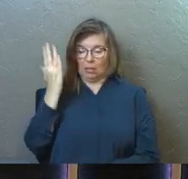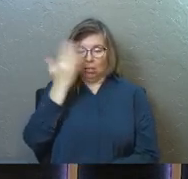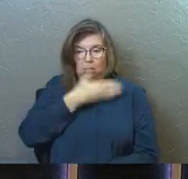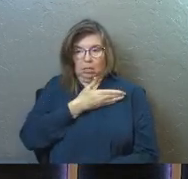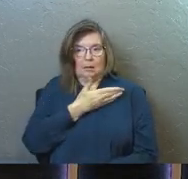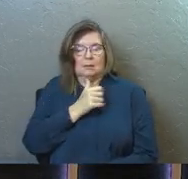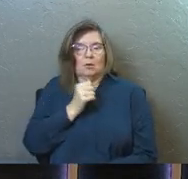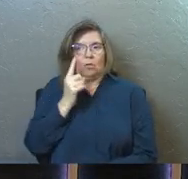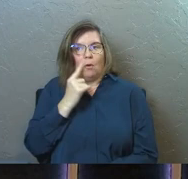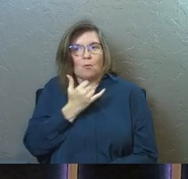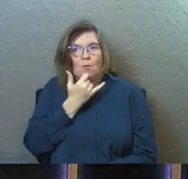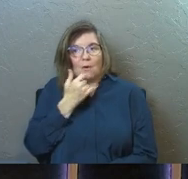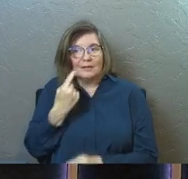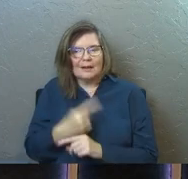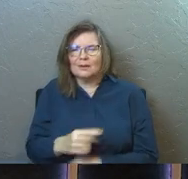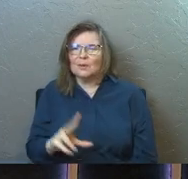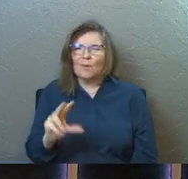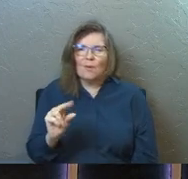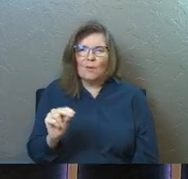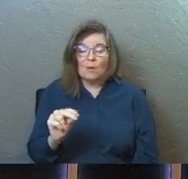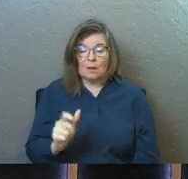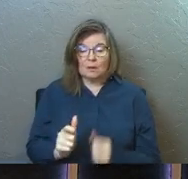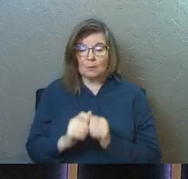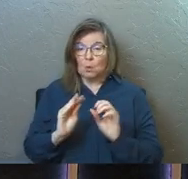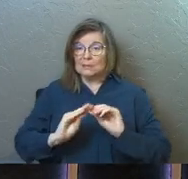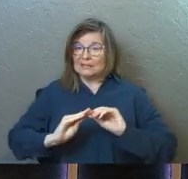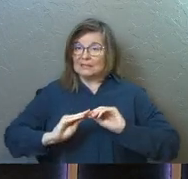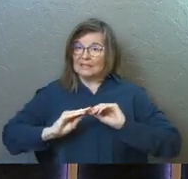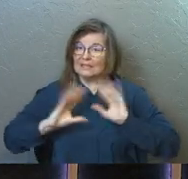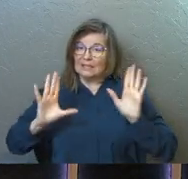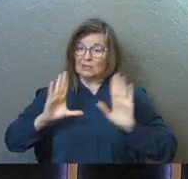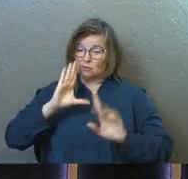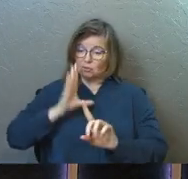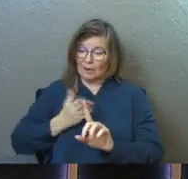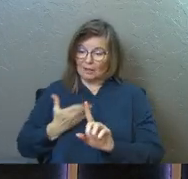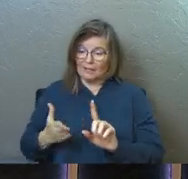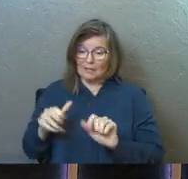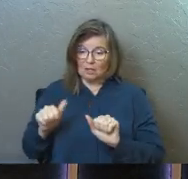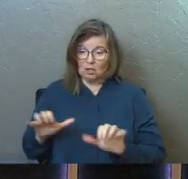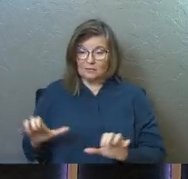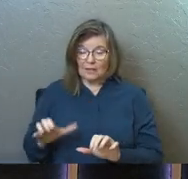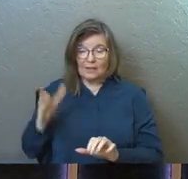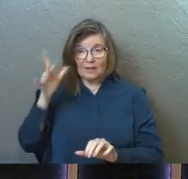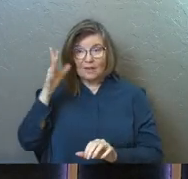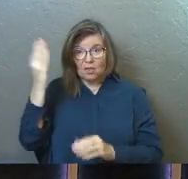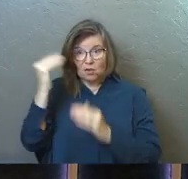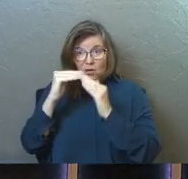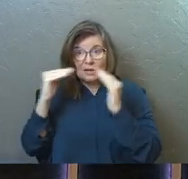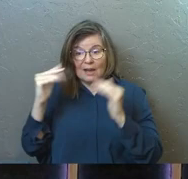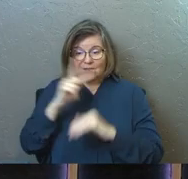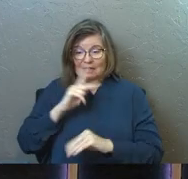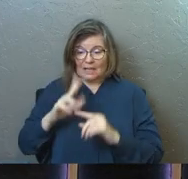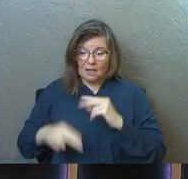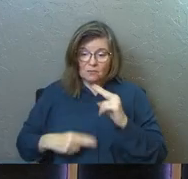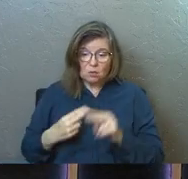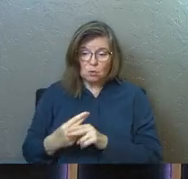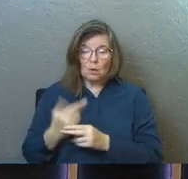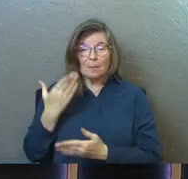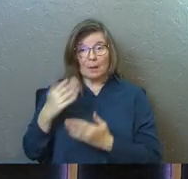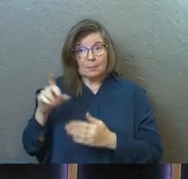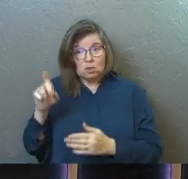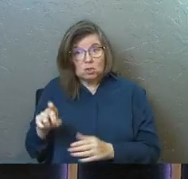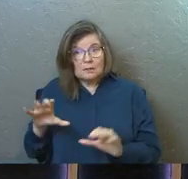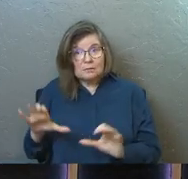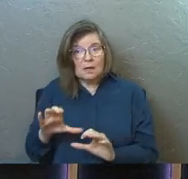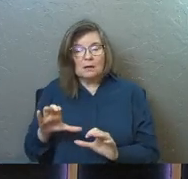overlooked it that day? No. The most clear, direct thing he could have done that the Father in heaven, King of the universe,